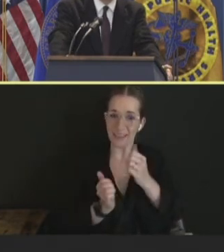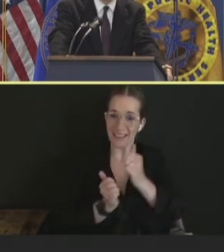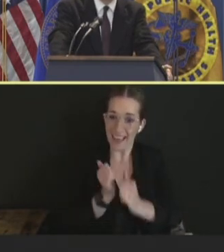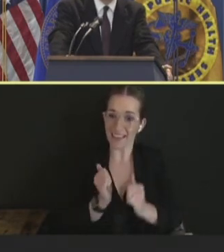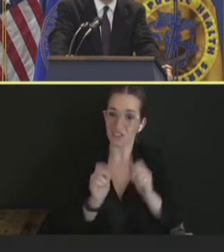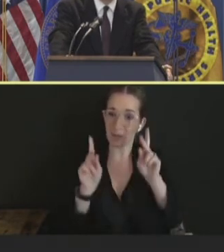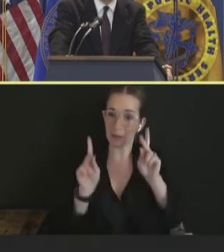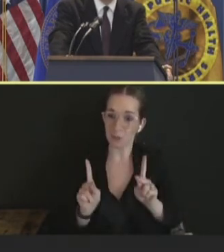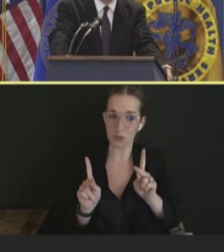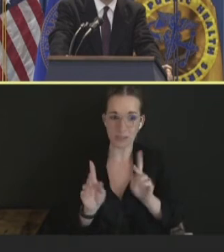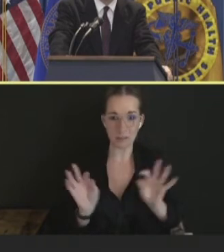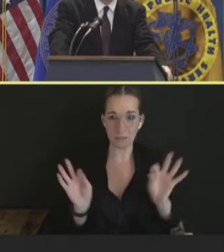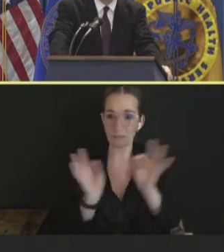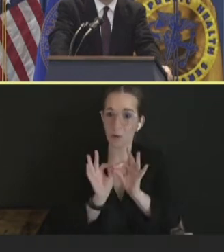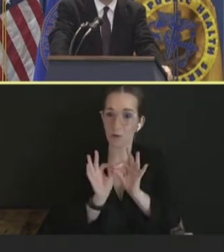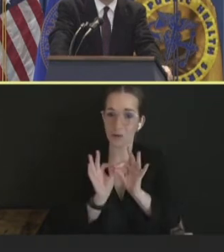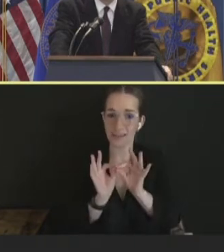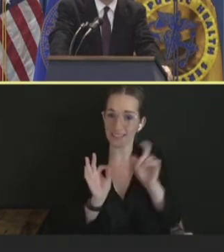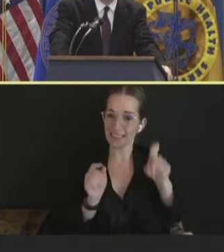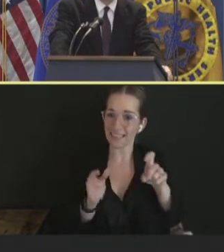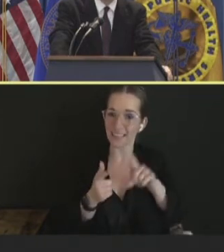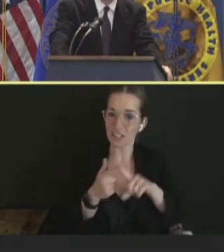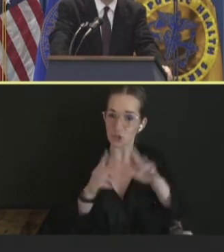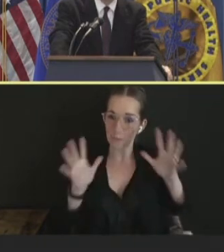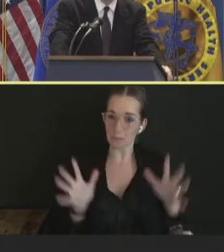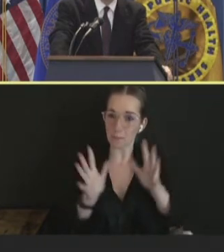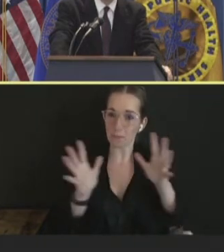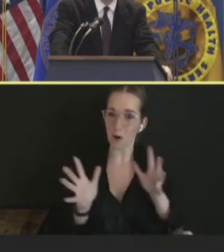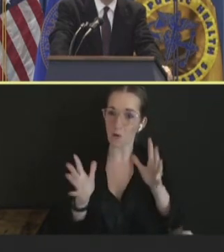be a critical part of promoting this.